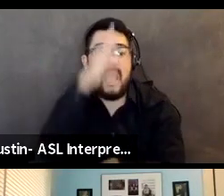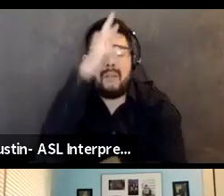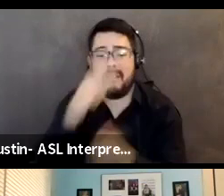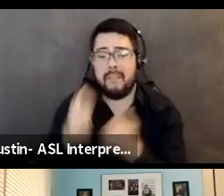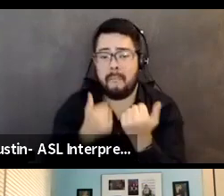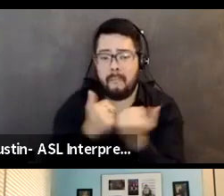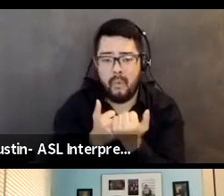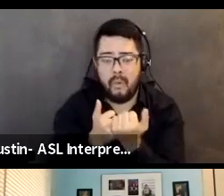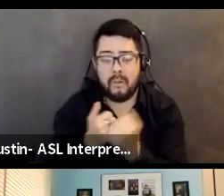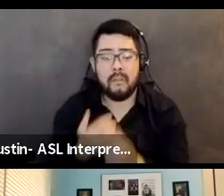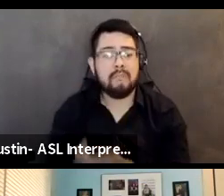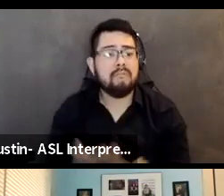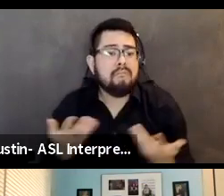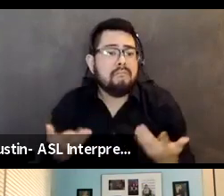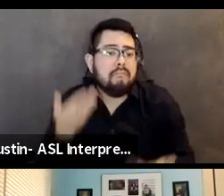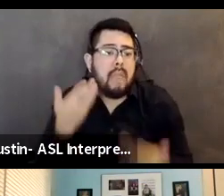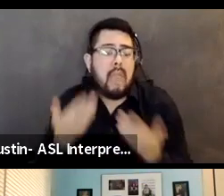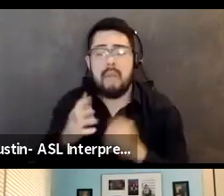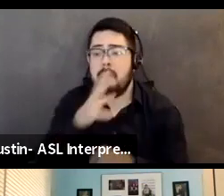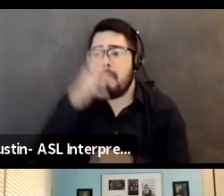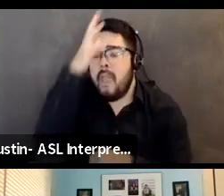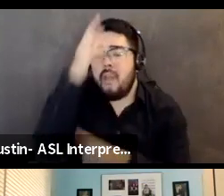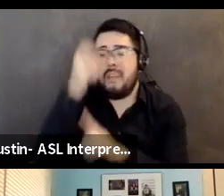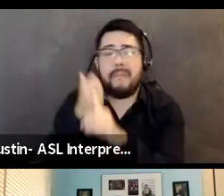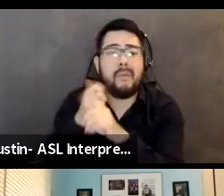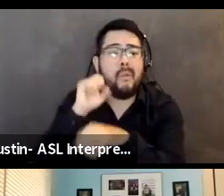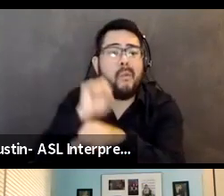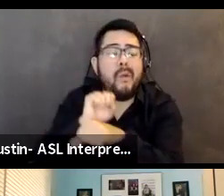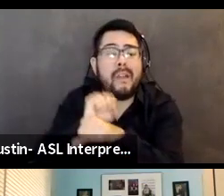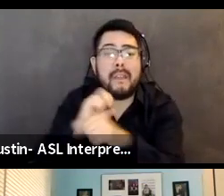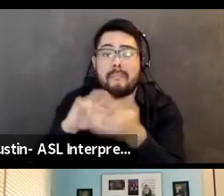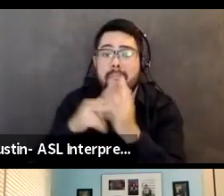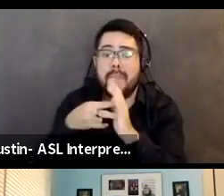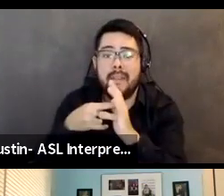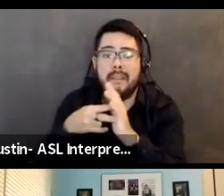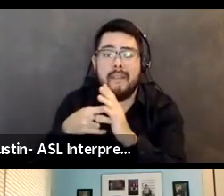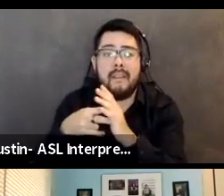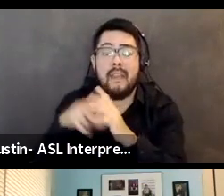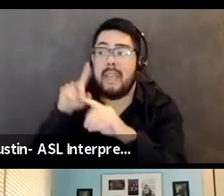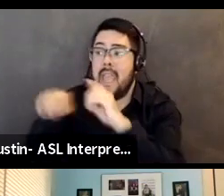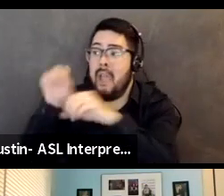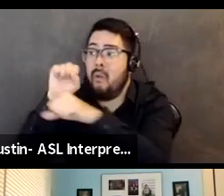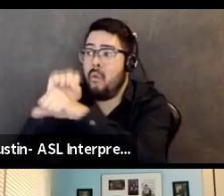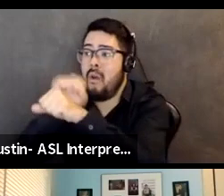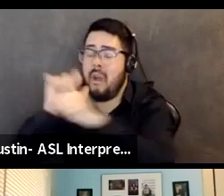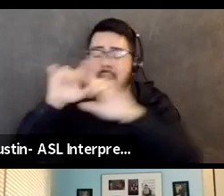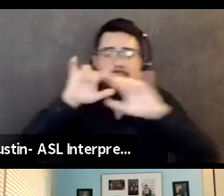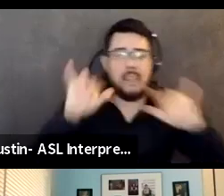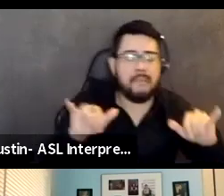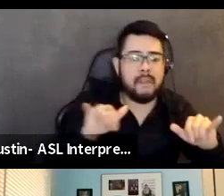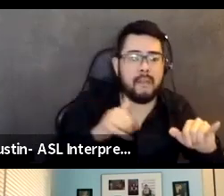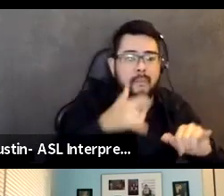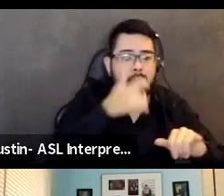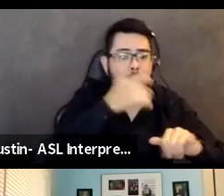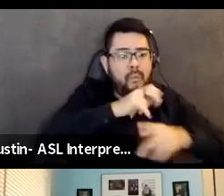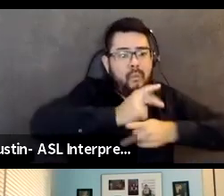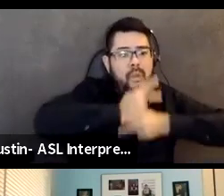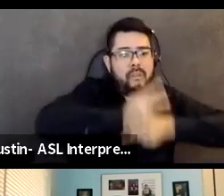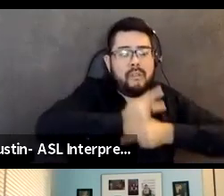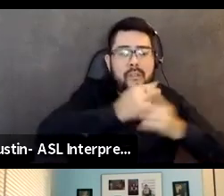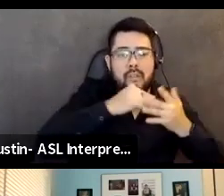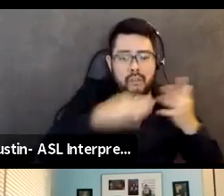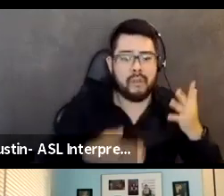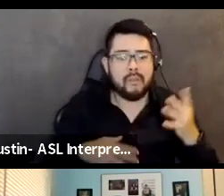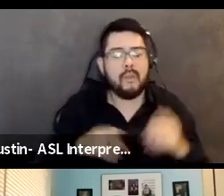maybe a parent is working and cannot be while they watch the video with the class be